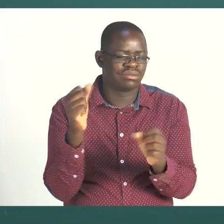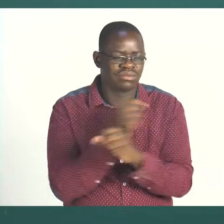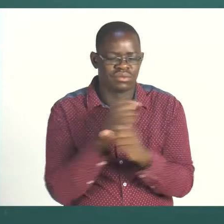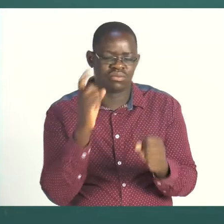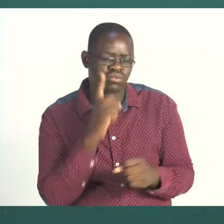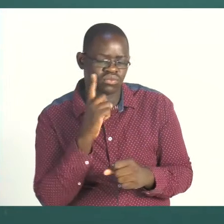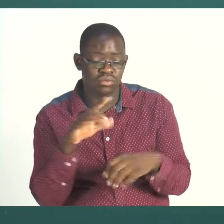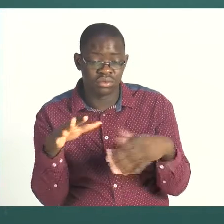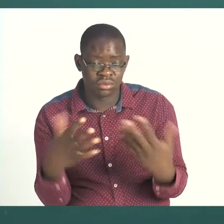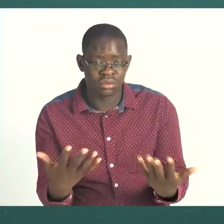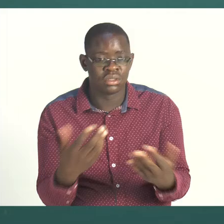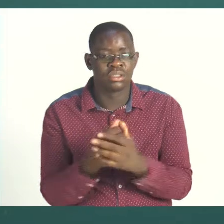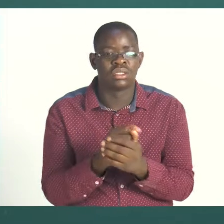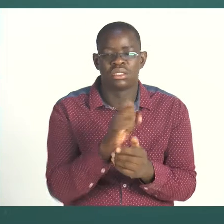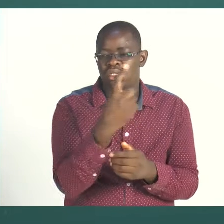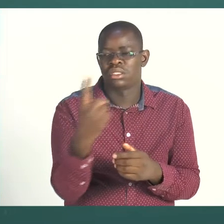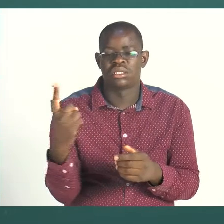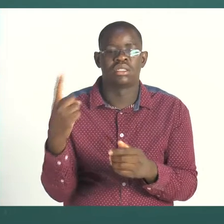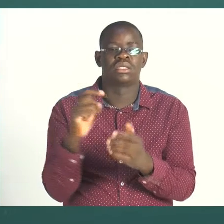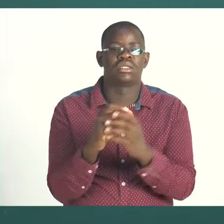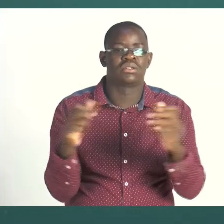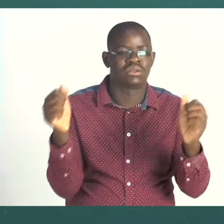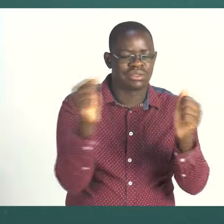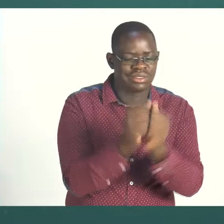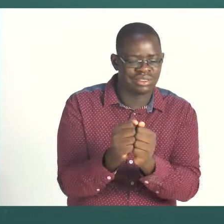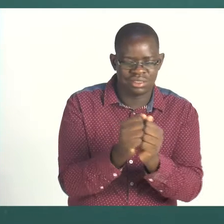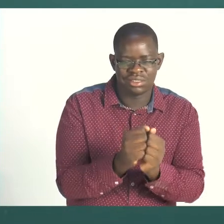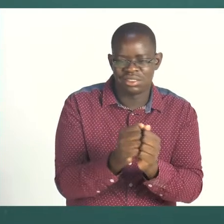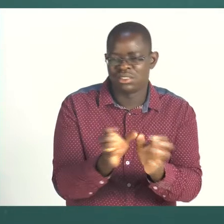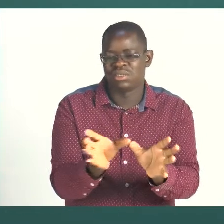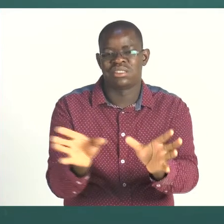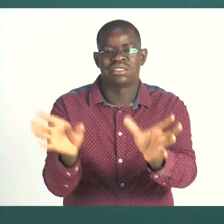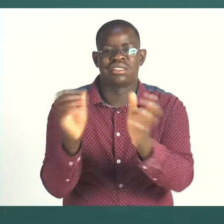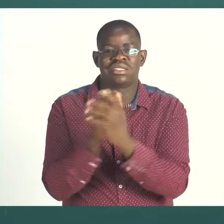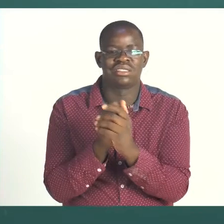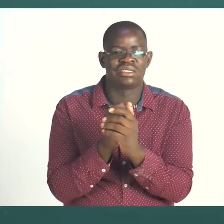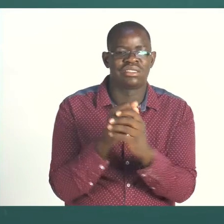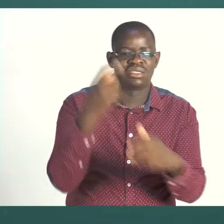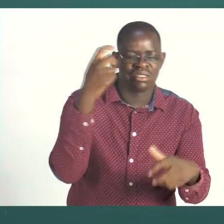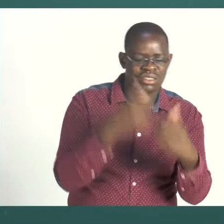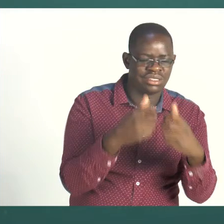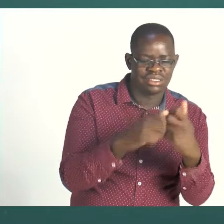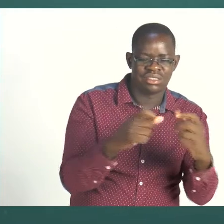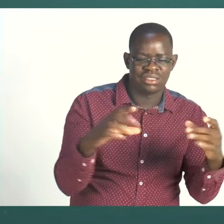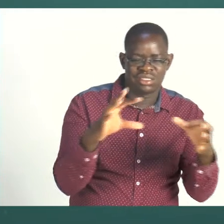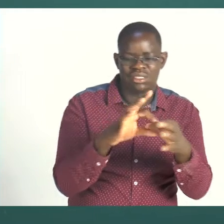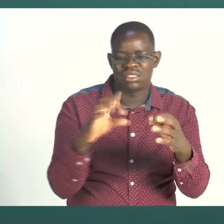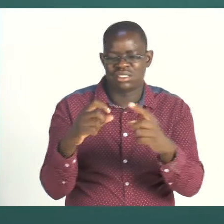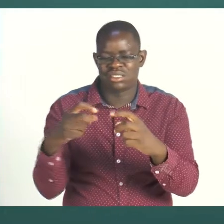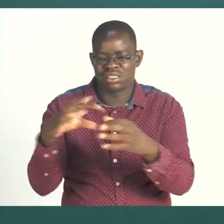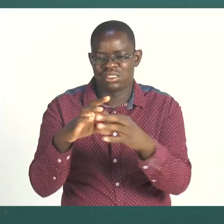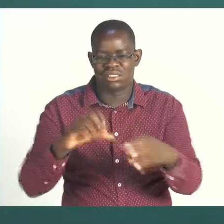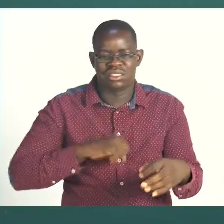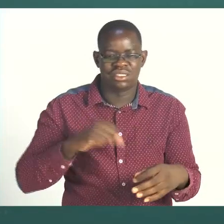them. Everybody's animals are grazing together, so these animals will be infected by each other's diseases